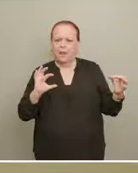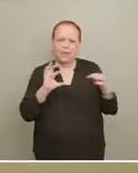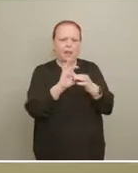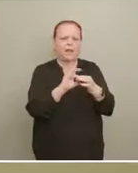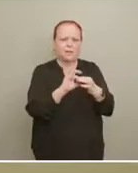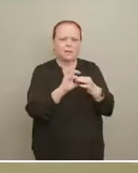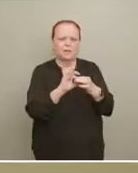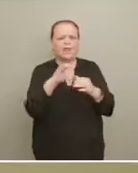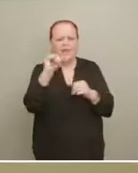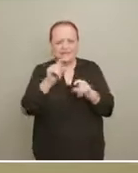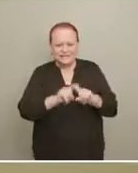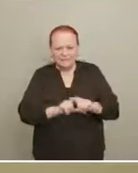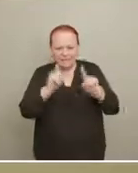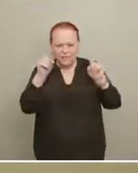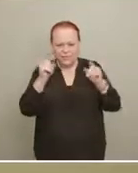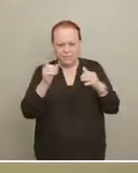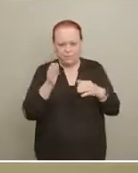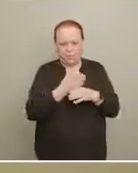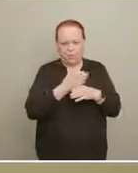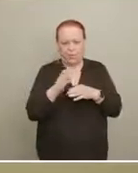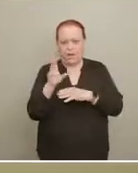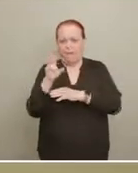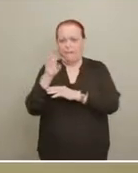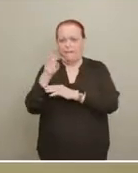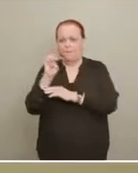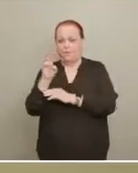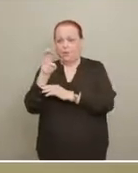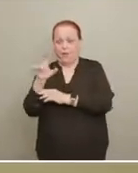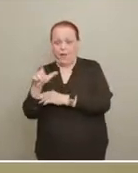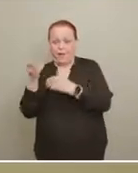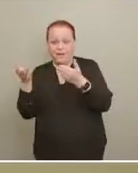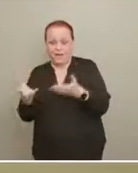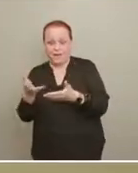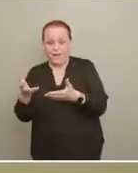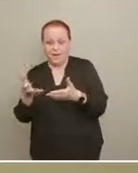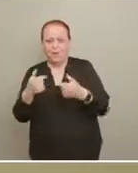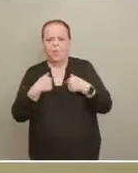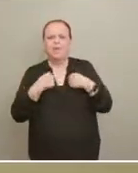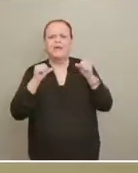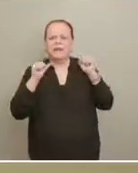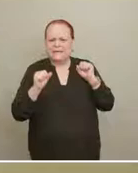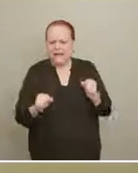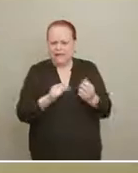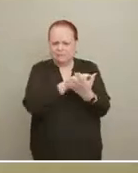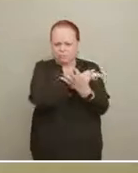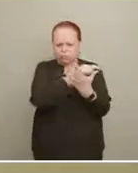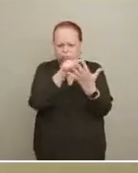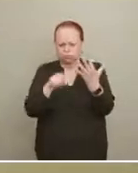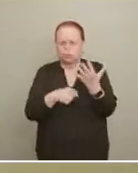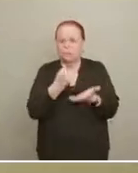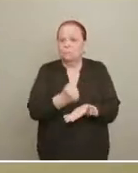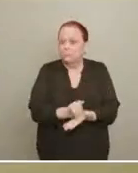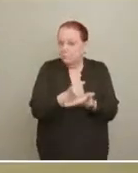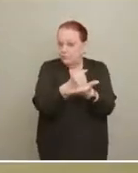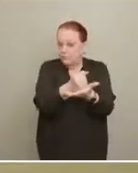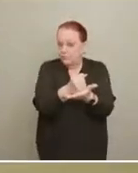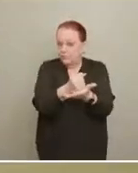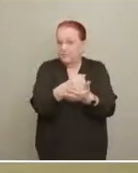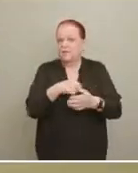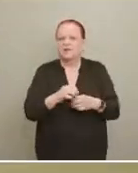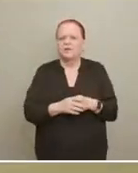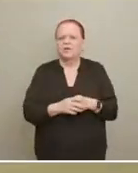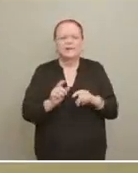the difference, is we can treat across clinical diagnoses like Ronnie was describing,